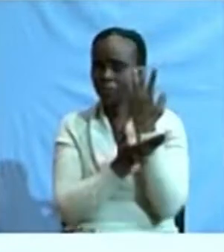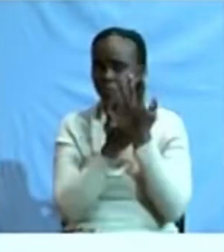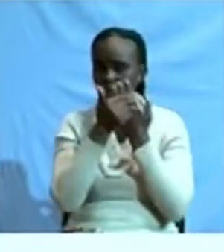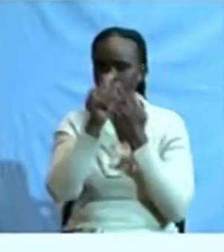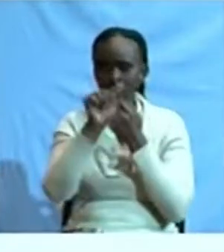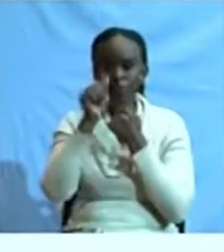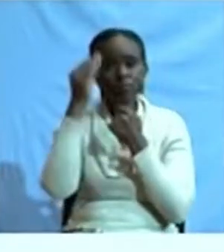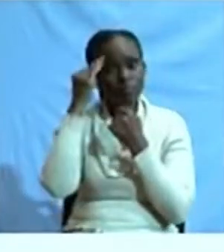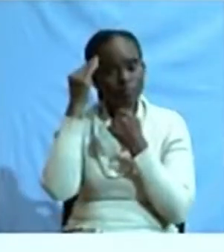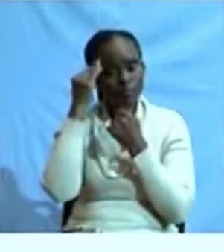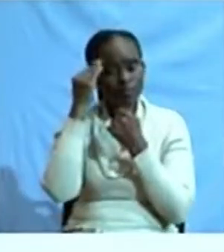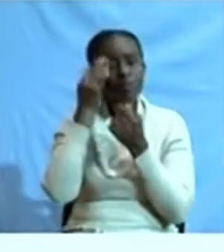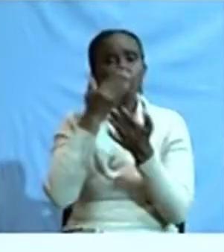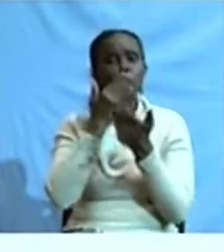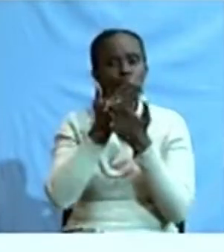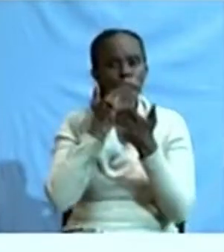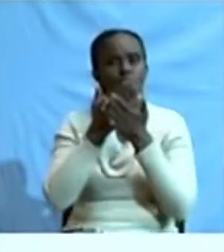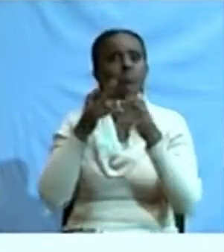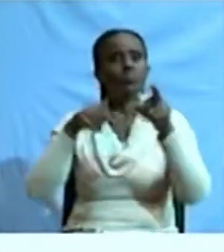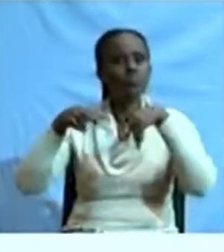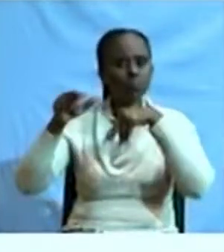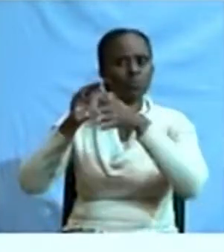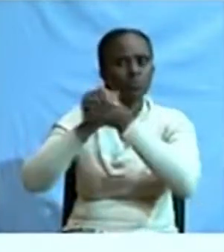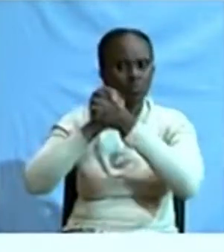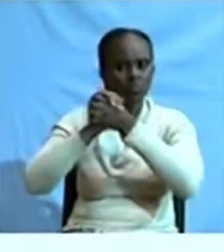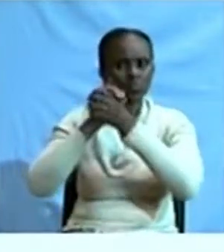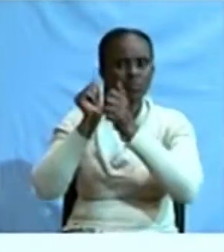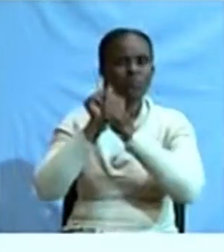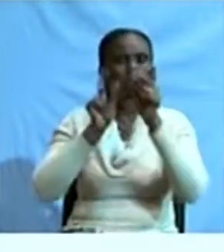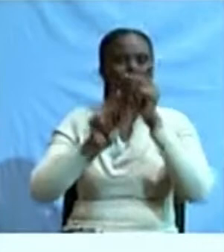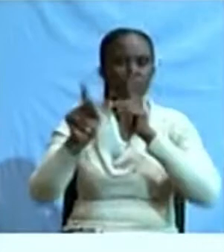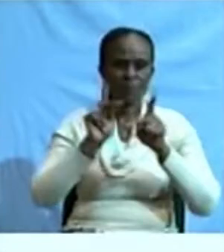can have a good relationship with your clients.